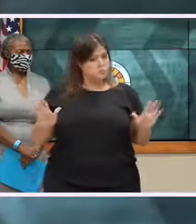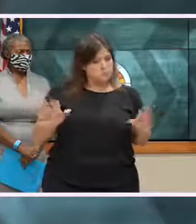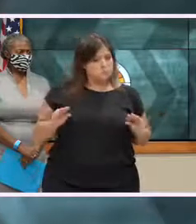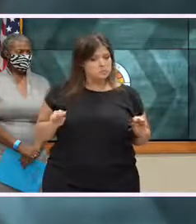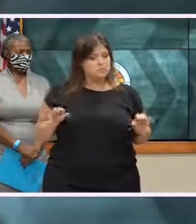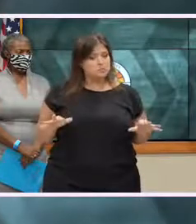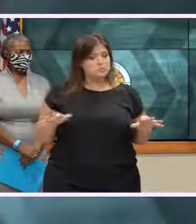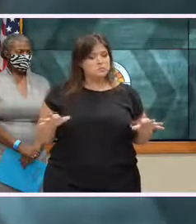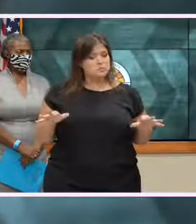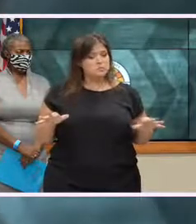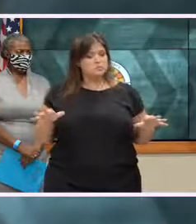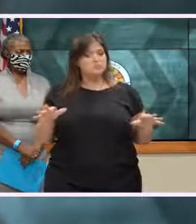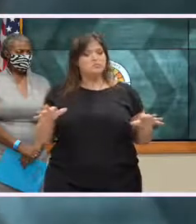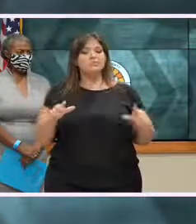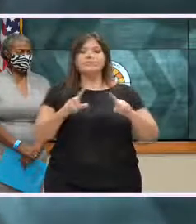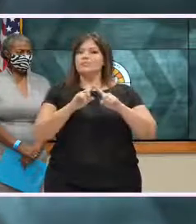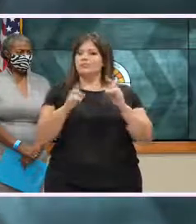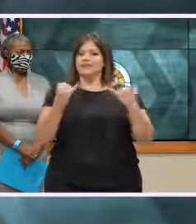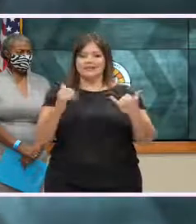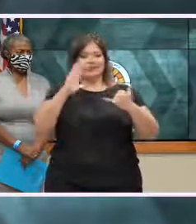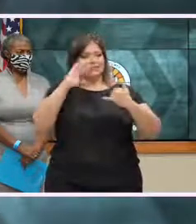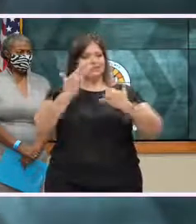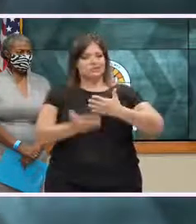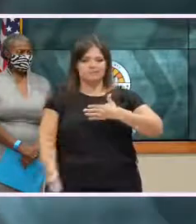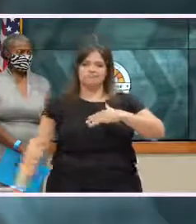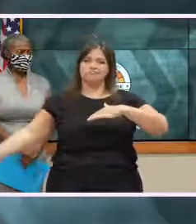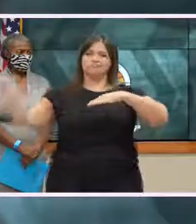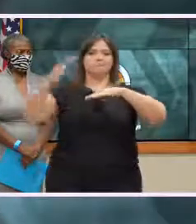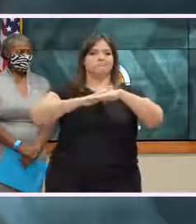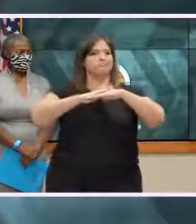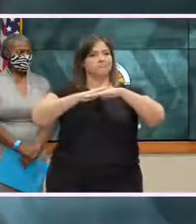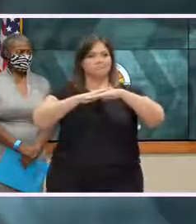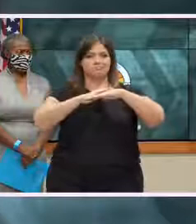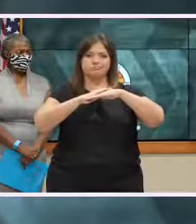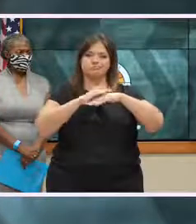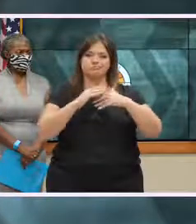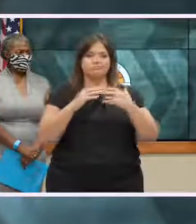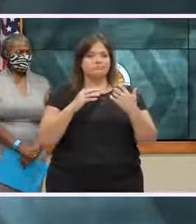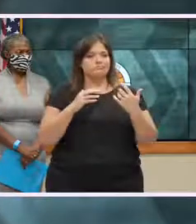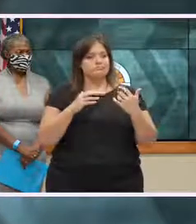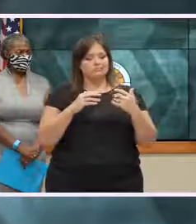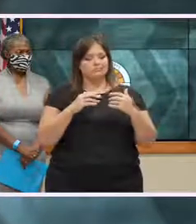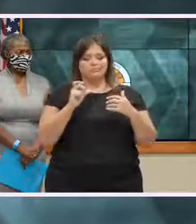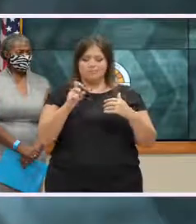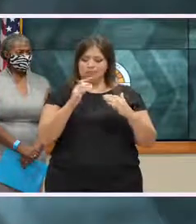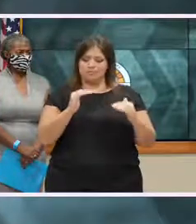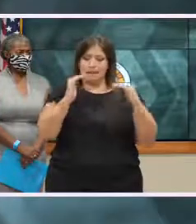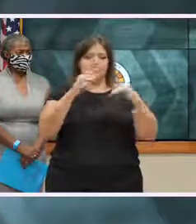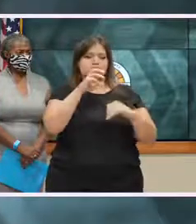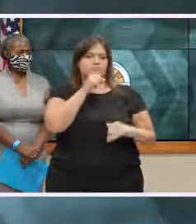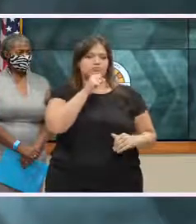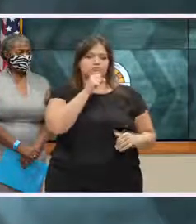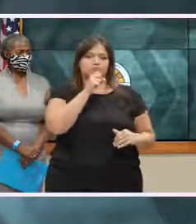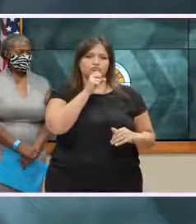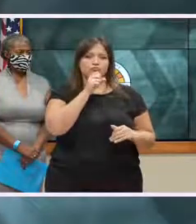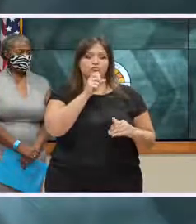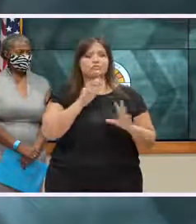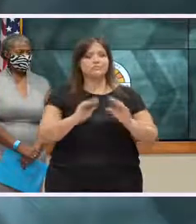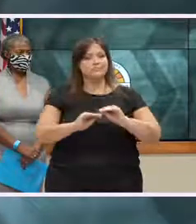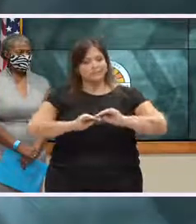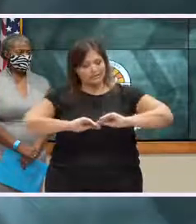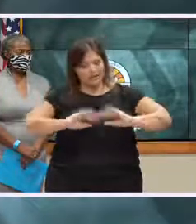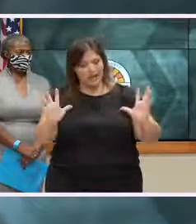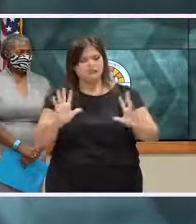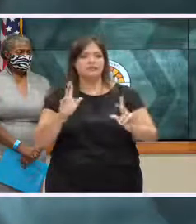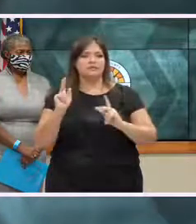COVID-19 load in our community was steadily declining. At this level, at orange, unvaccinated residents